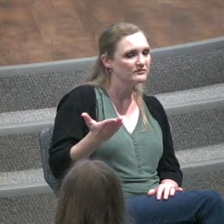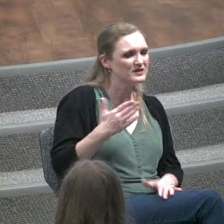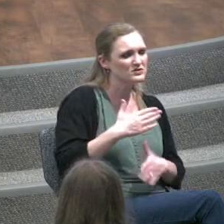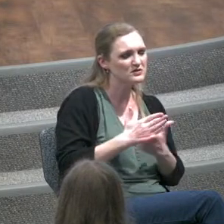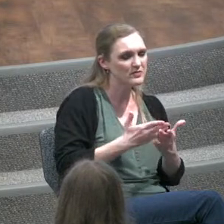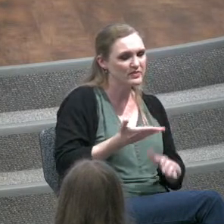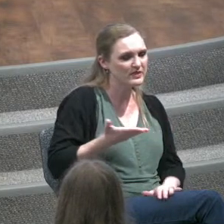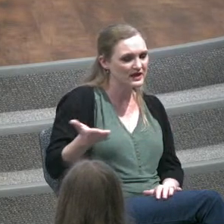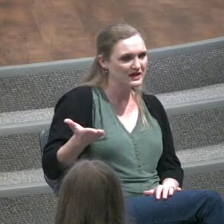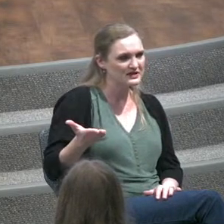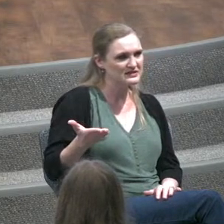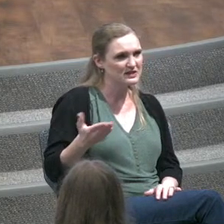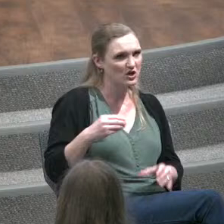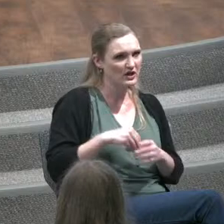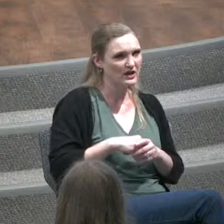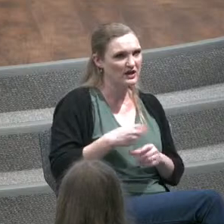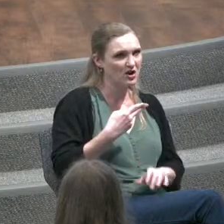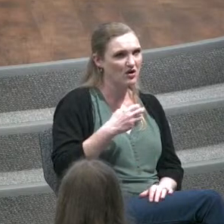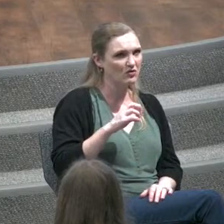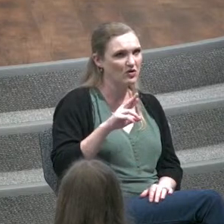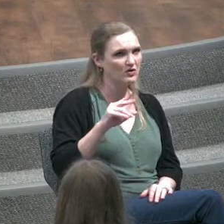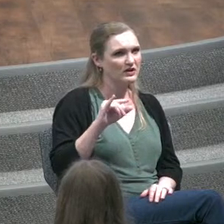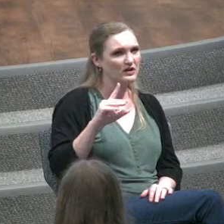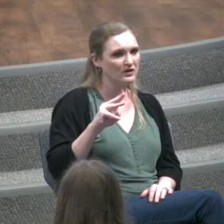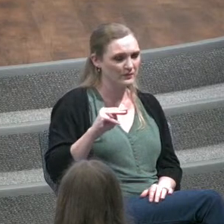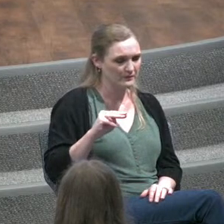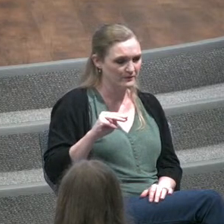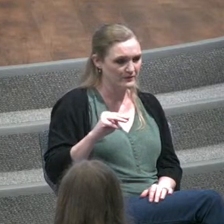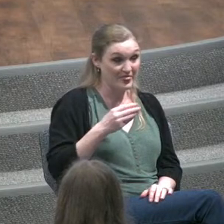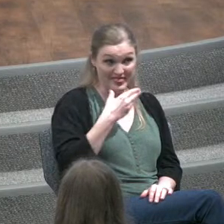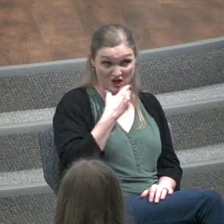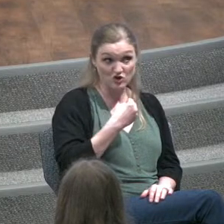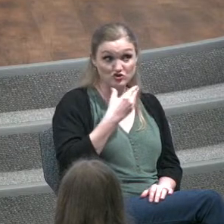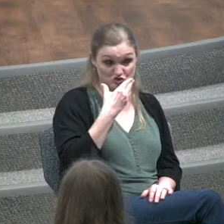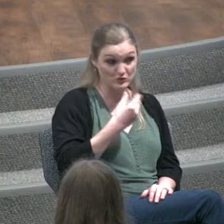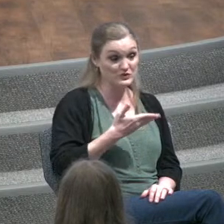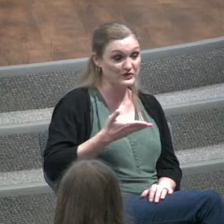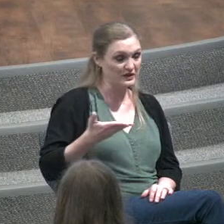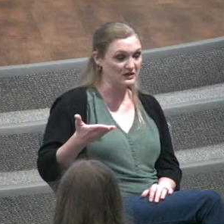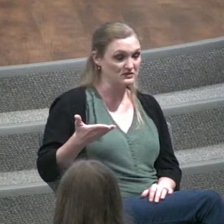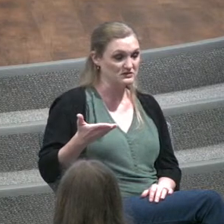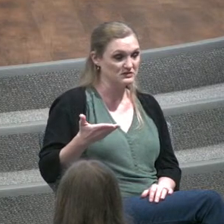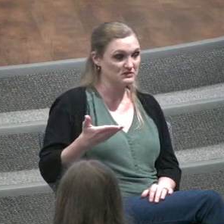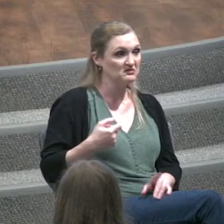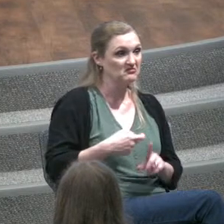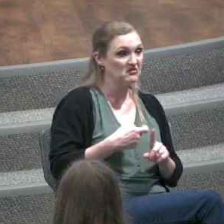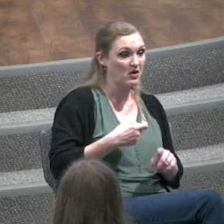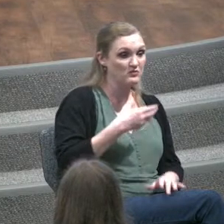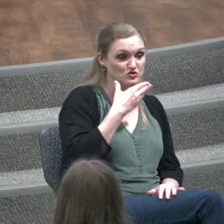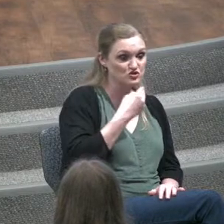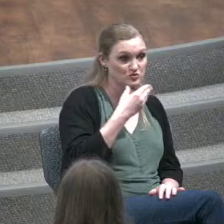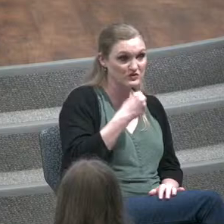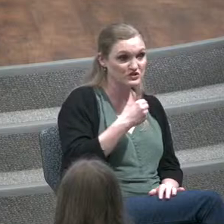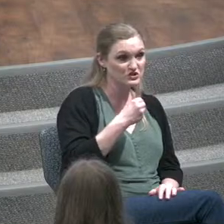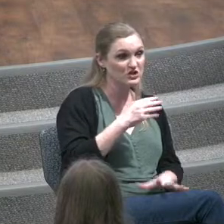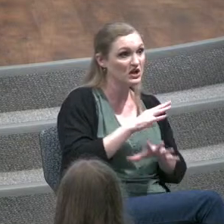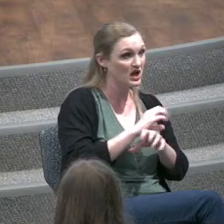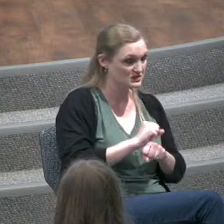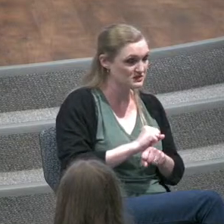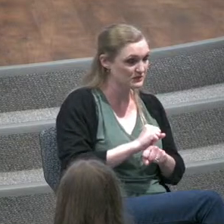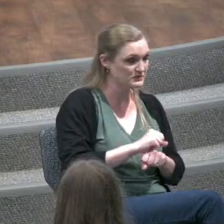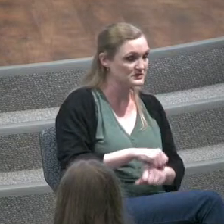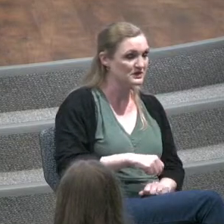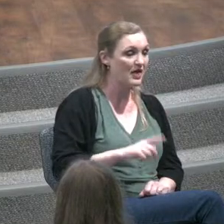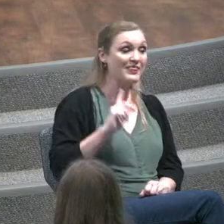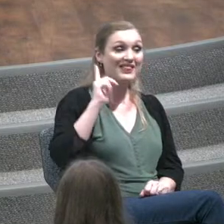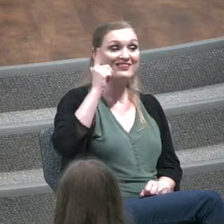there's some things that are in Herodium which are Jewish, from the Jewish customs of religion. We'll talk about